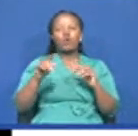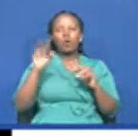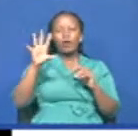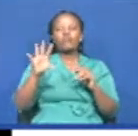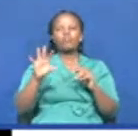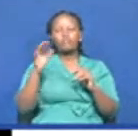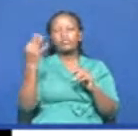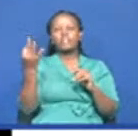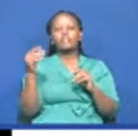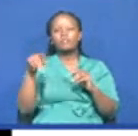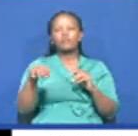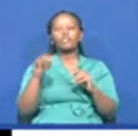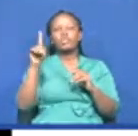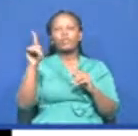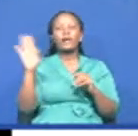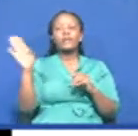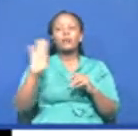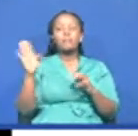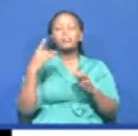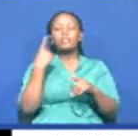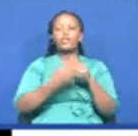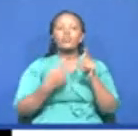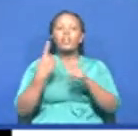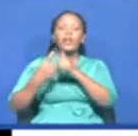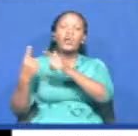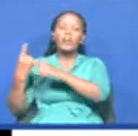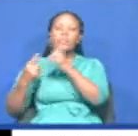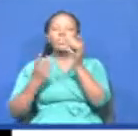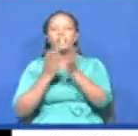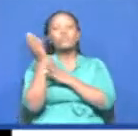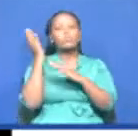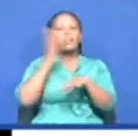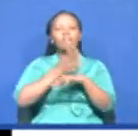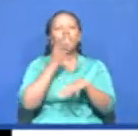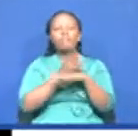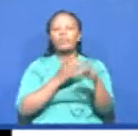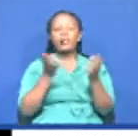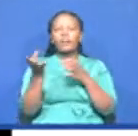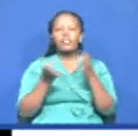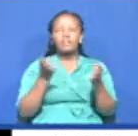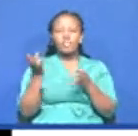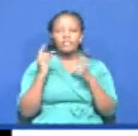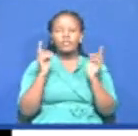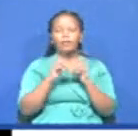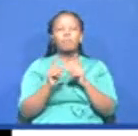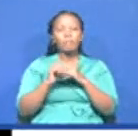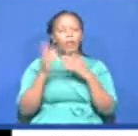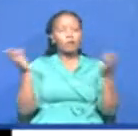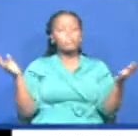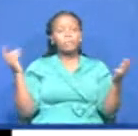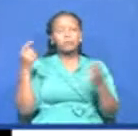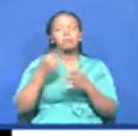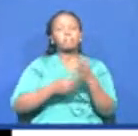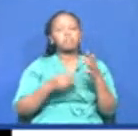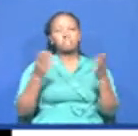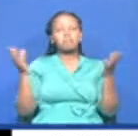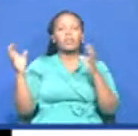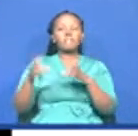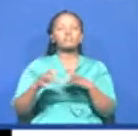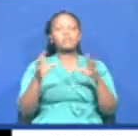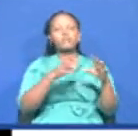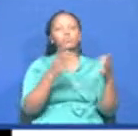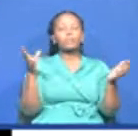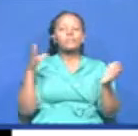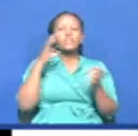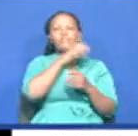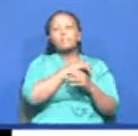billion shillings annually through illicit trade, while COFEC has it that the taxman misses out on 400